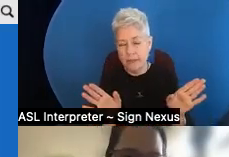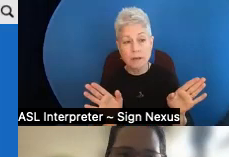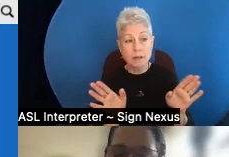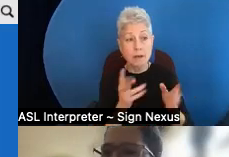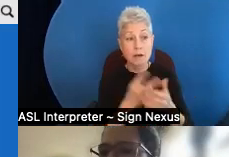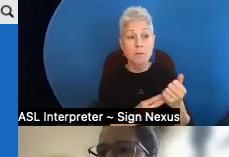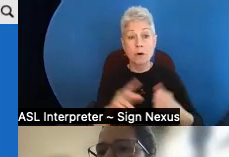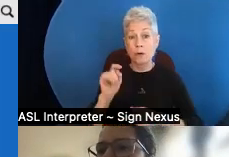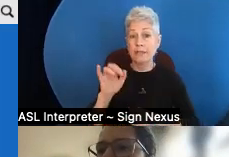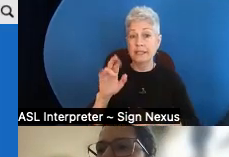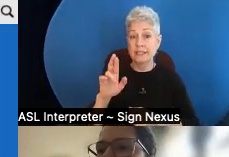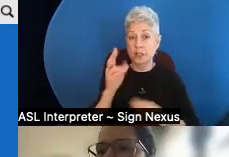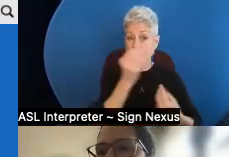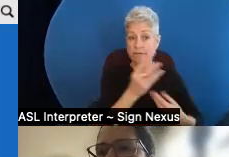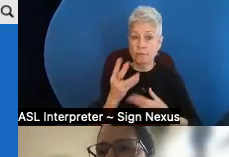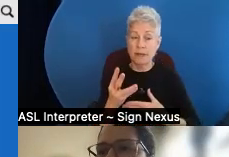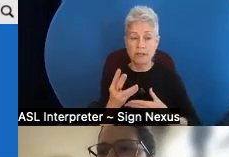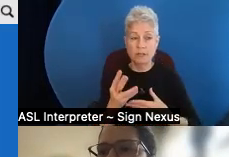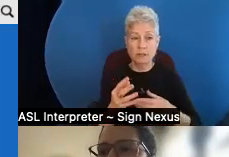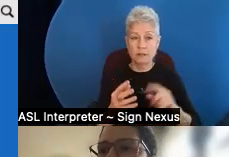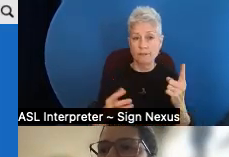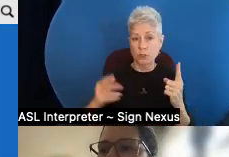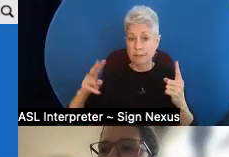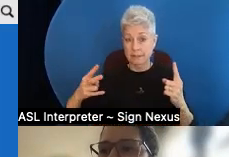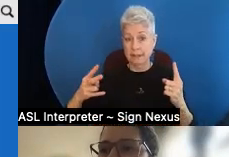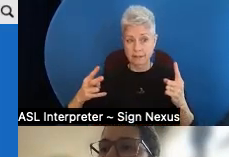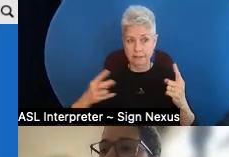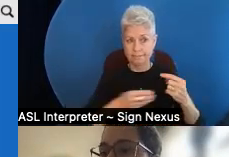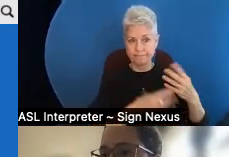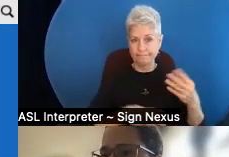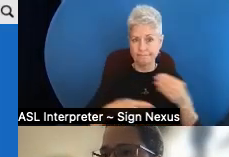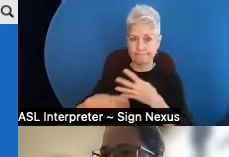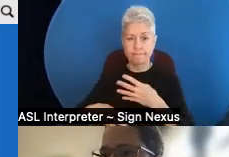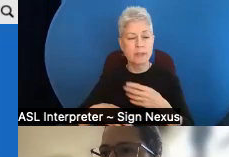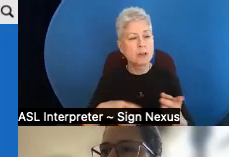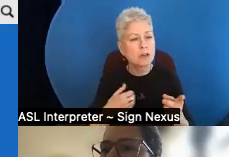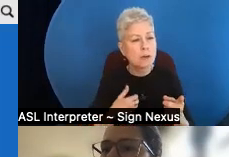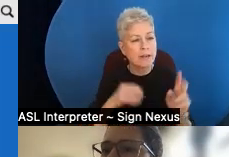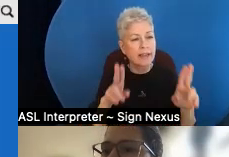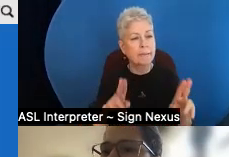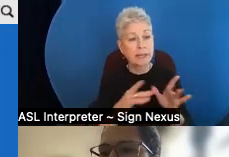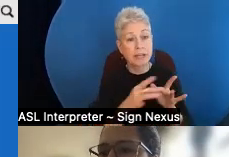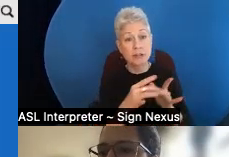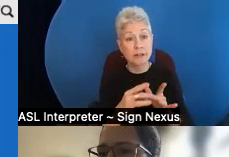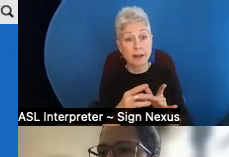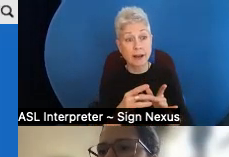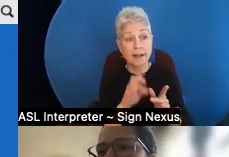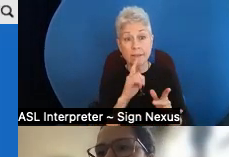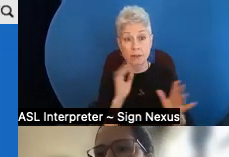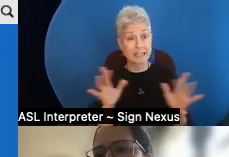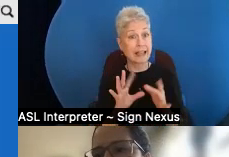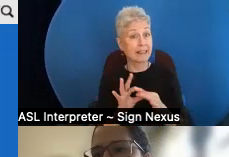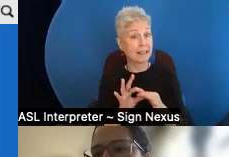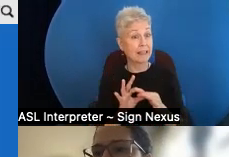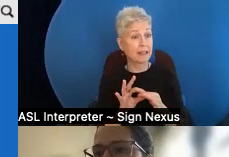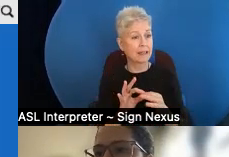tiers information, and then you can find the application guide linked, the webinar, the